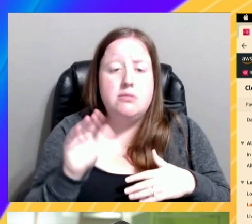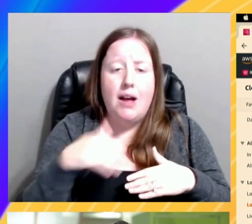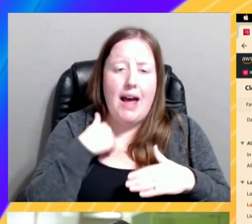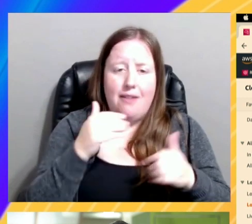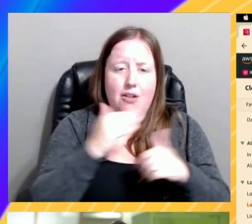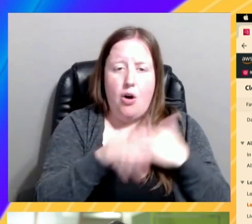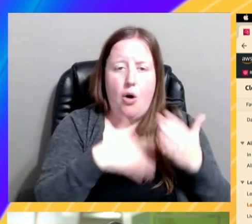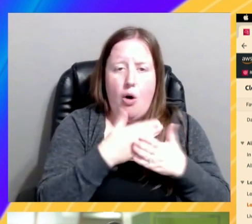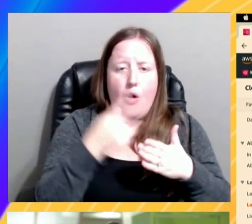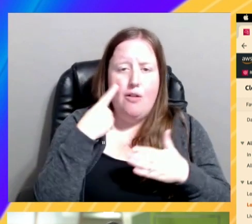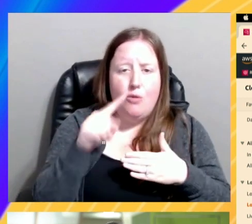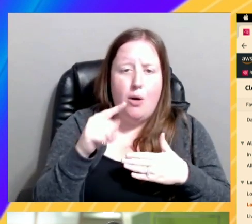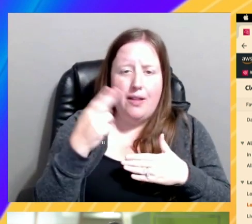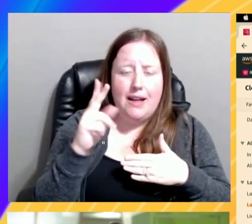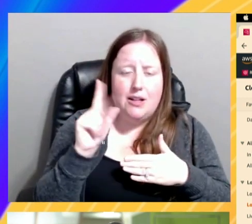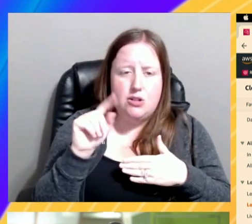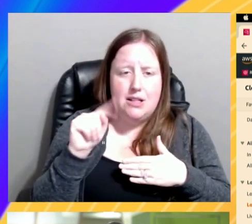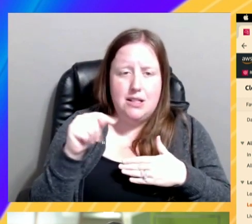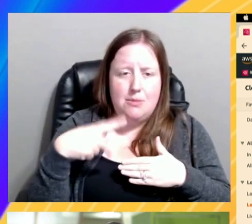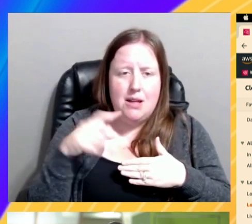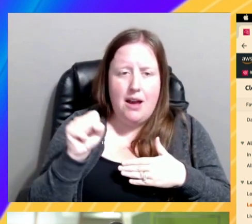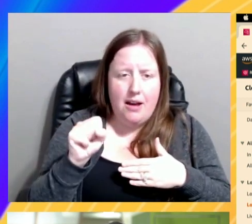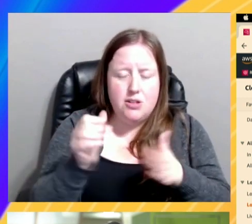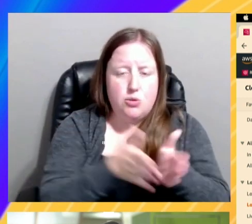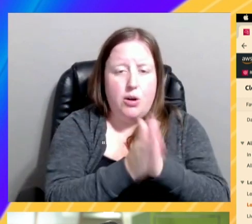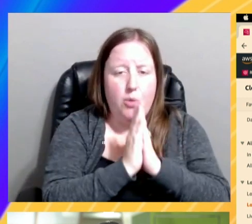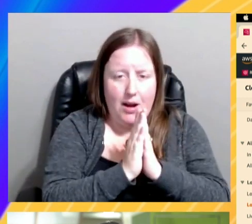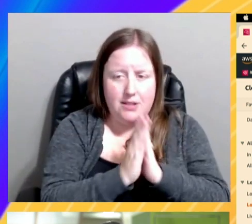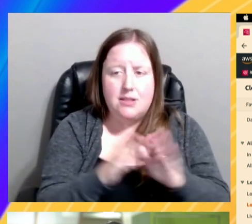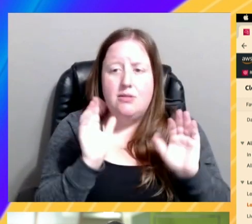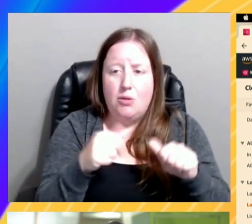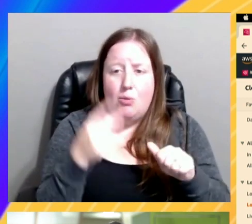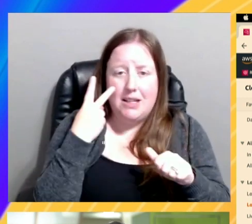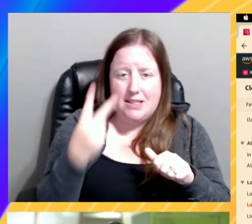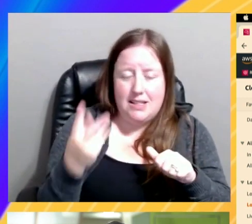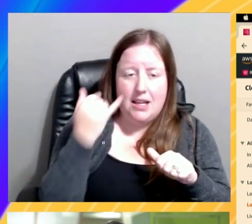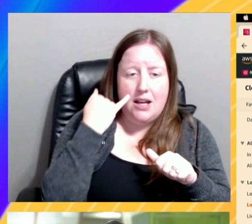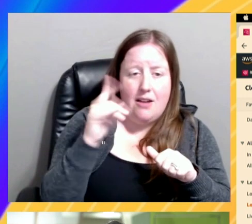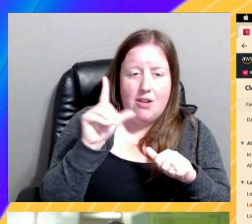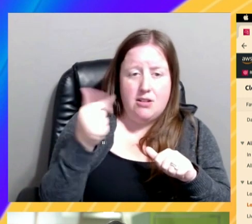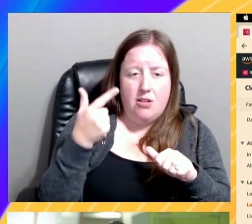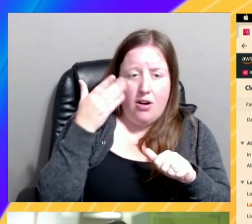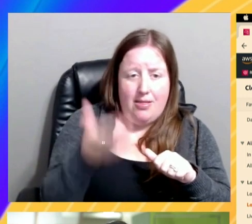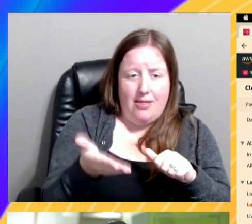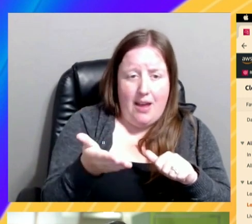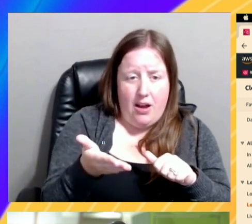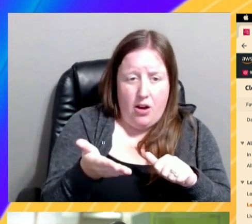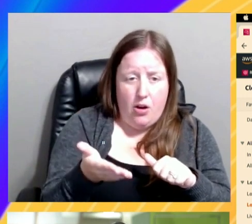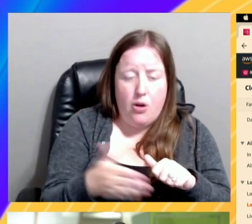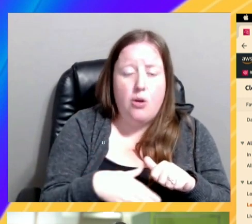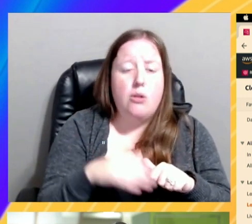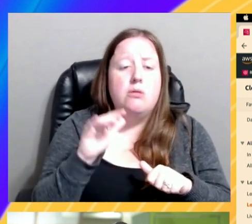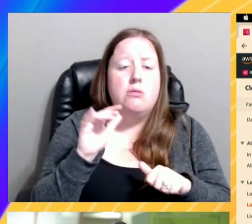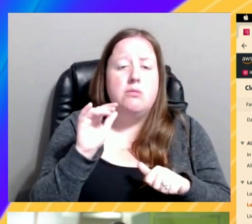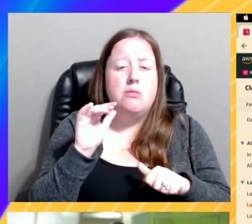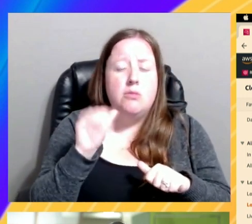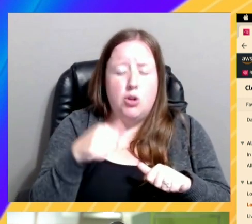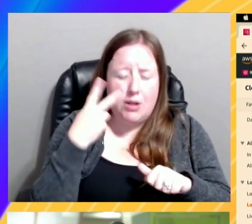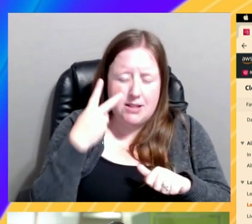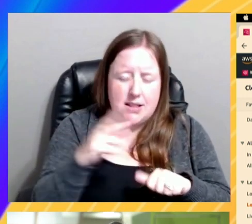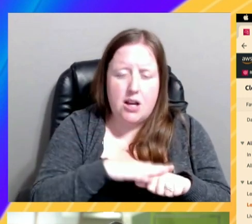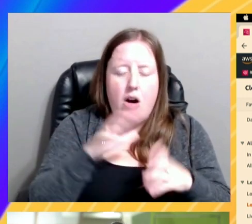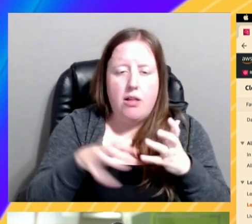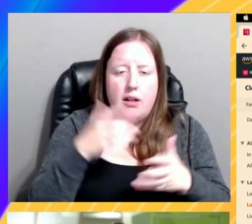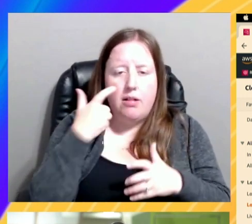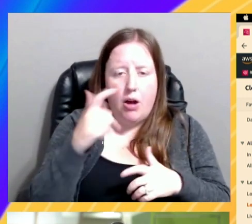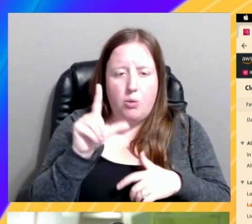that are coming in. So I've written a query here which says, this is logs insights, which basically lets you query all the CloudWatch logs that you have. Okay. So